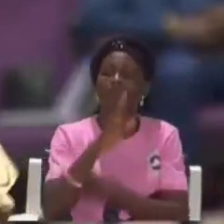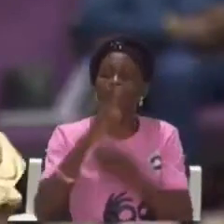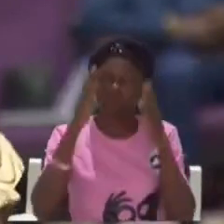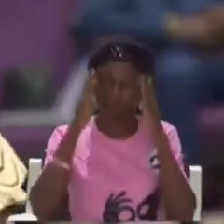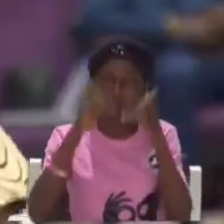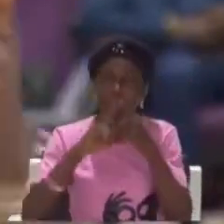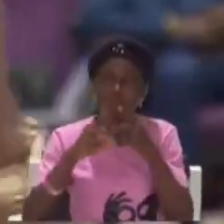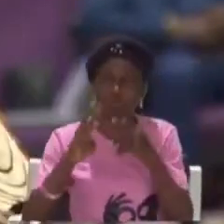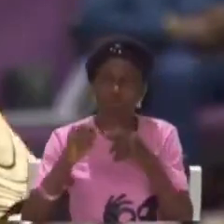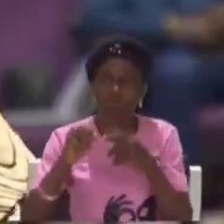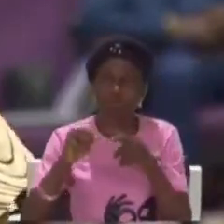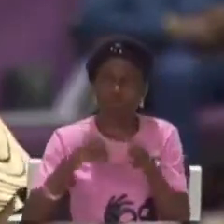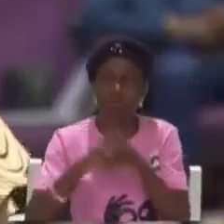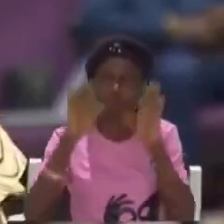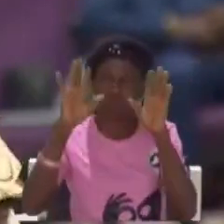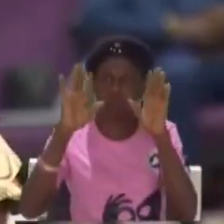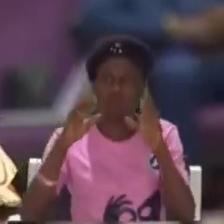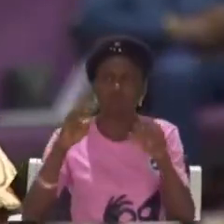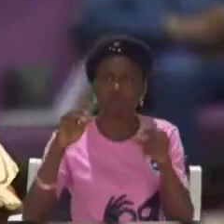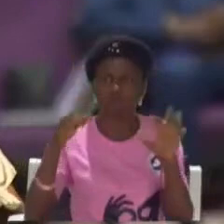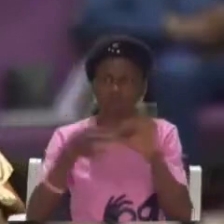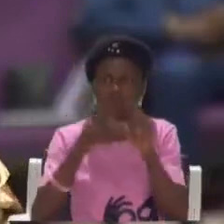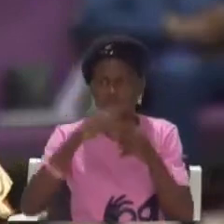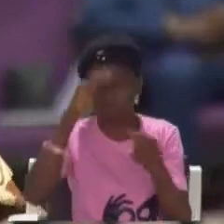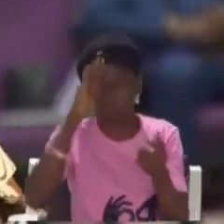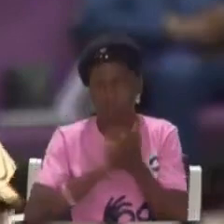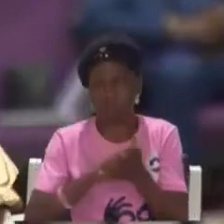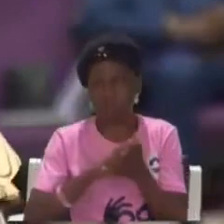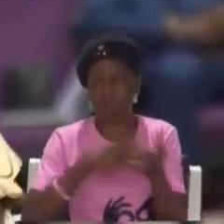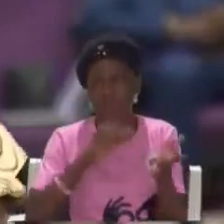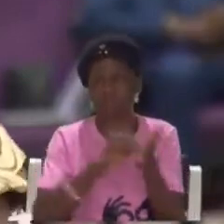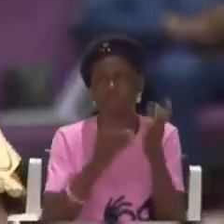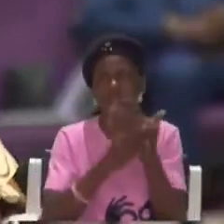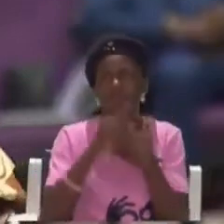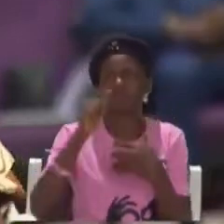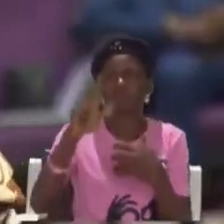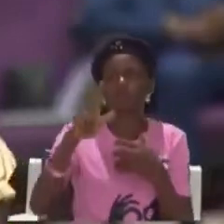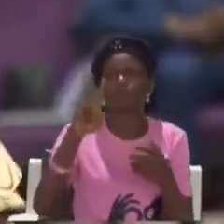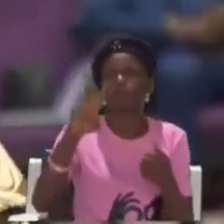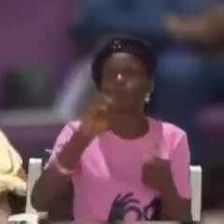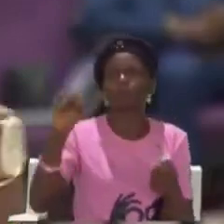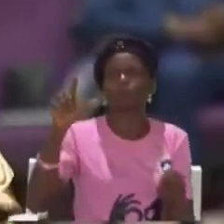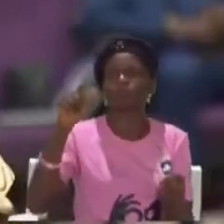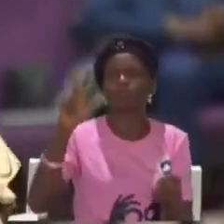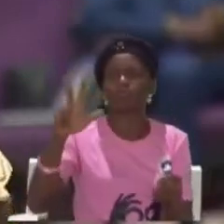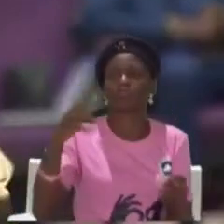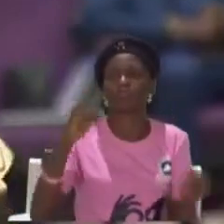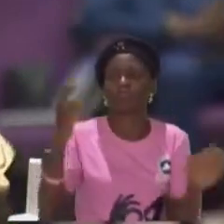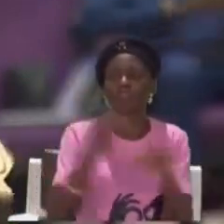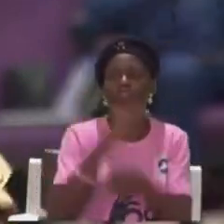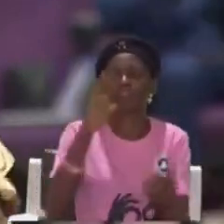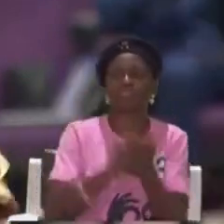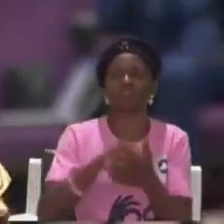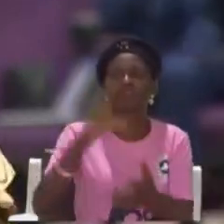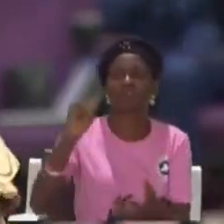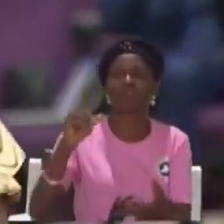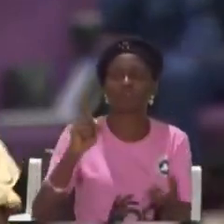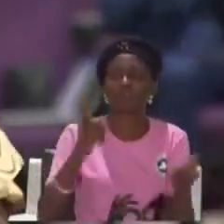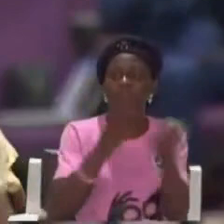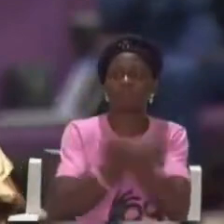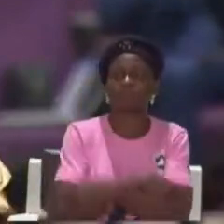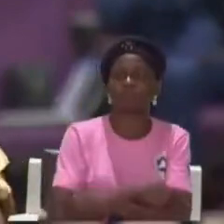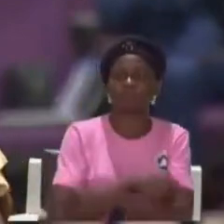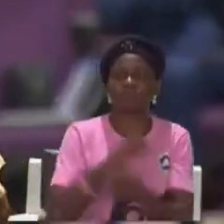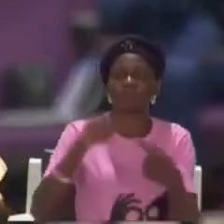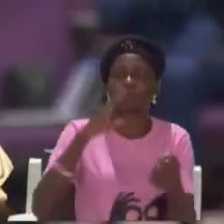own glorious way, connected me to my husband, and December 23rd, 2023, I got married. And today, the